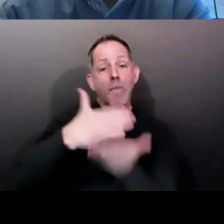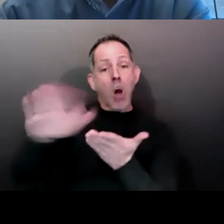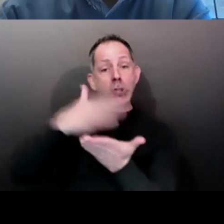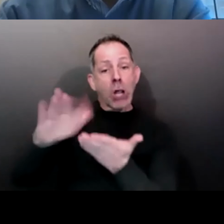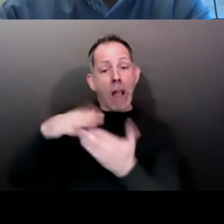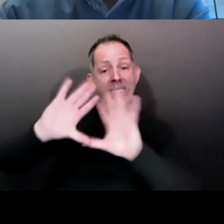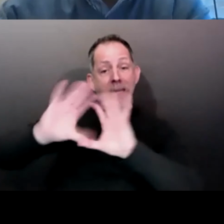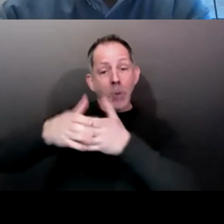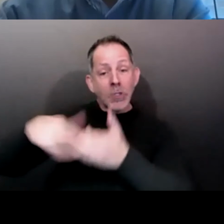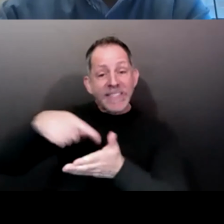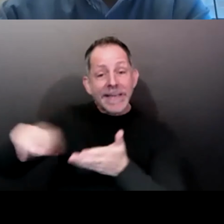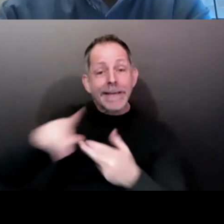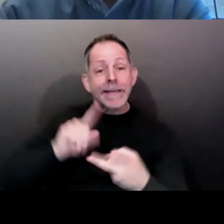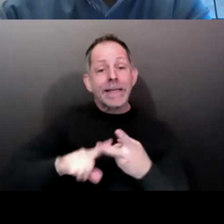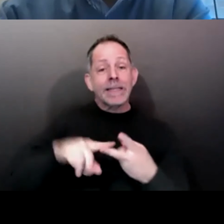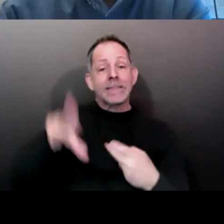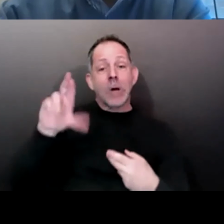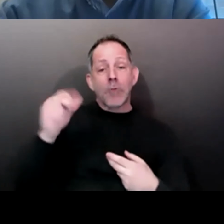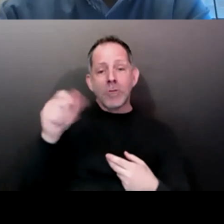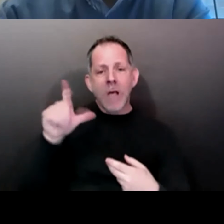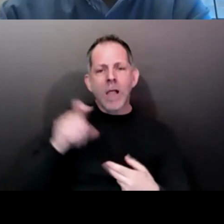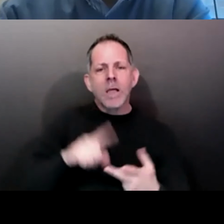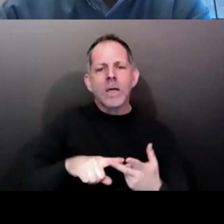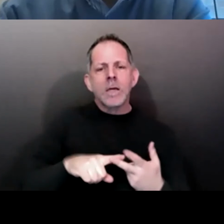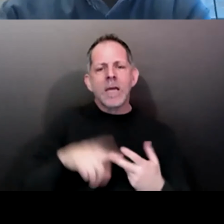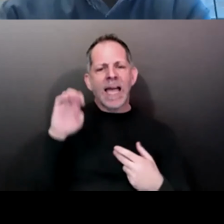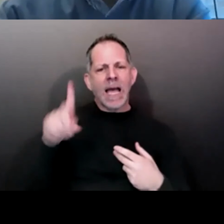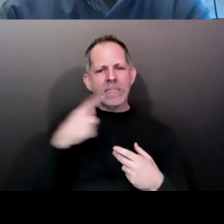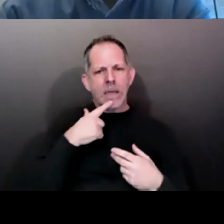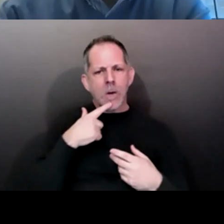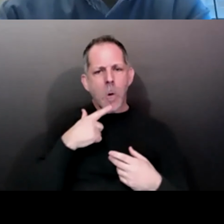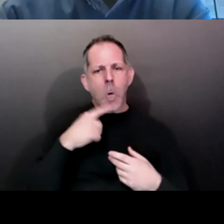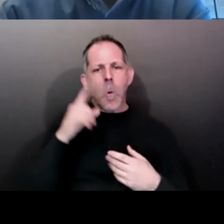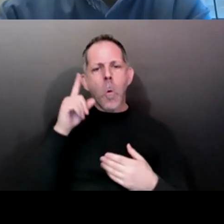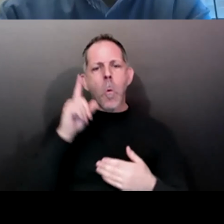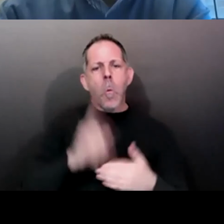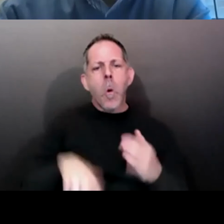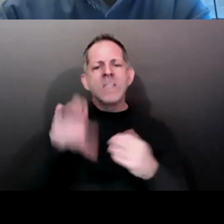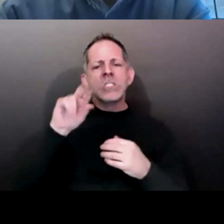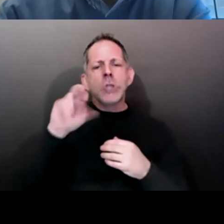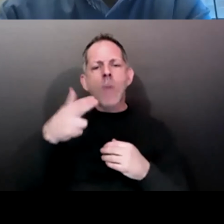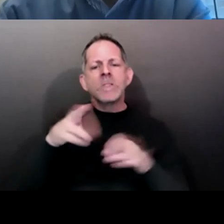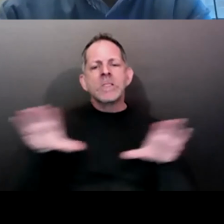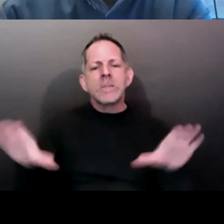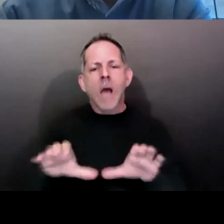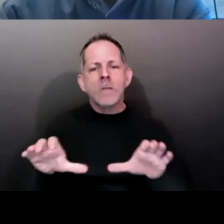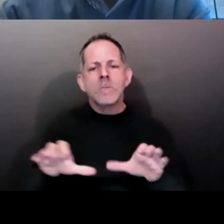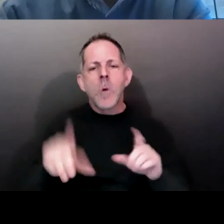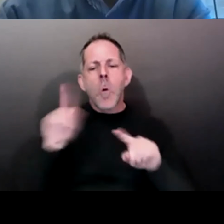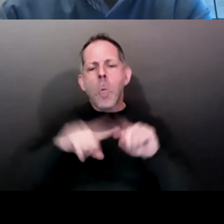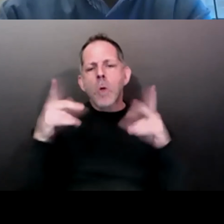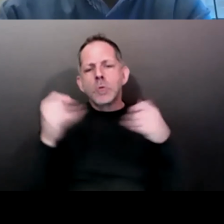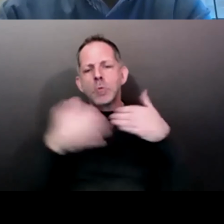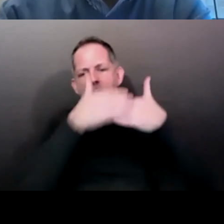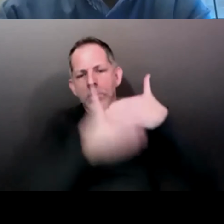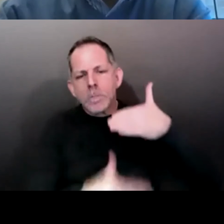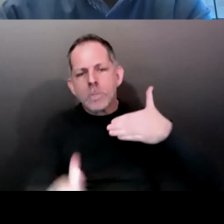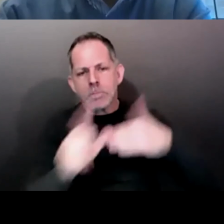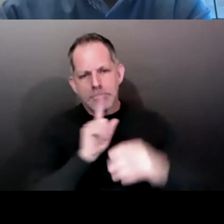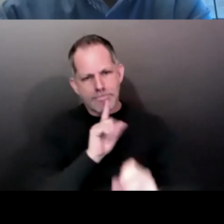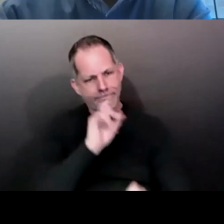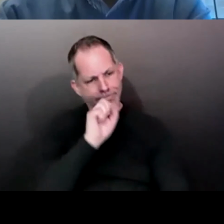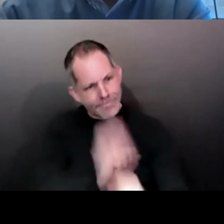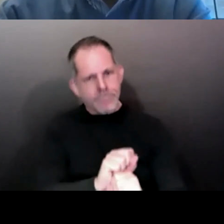what exactly has Snohomish County done, and what exactly is it doing to ensure that marginalized communities, defined as communities